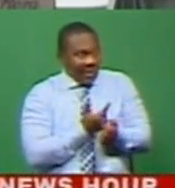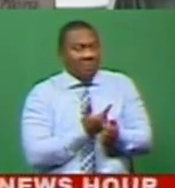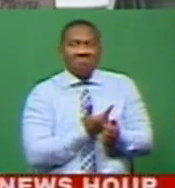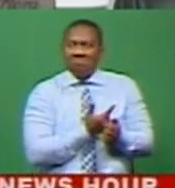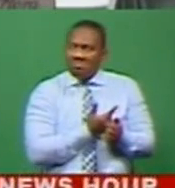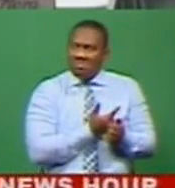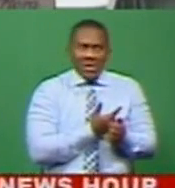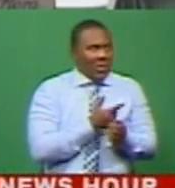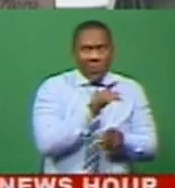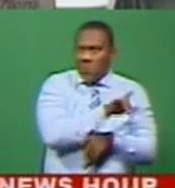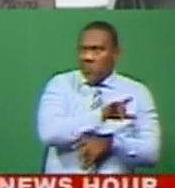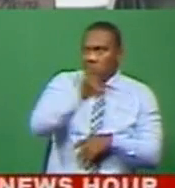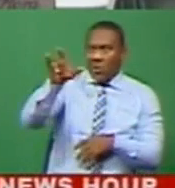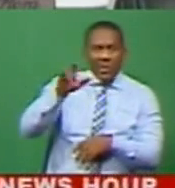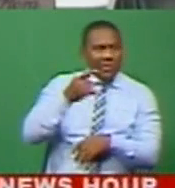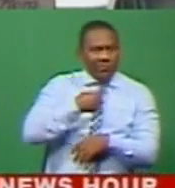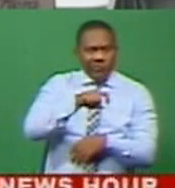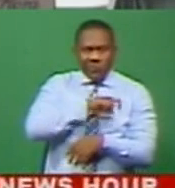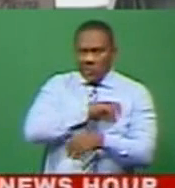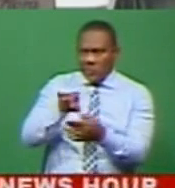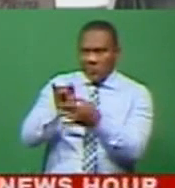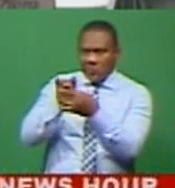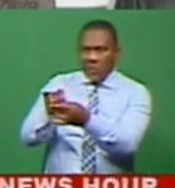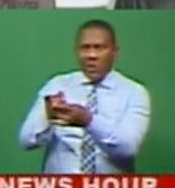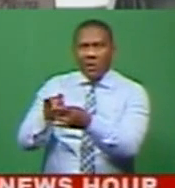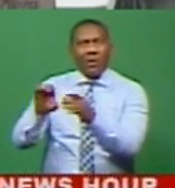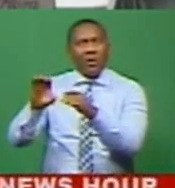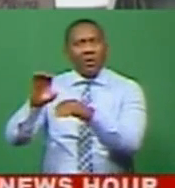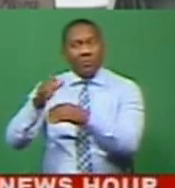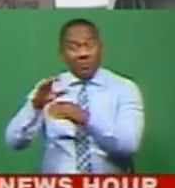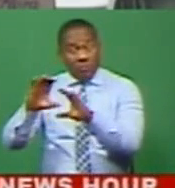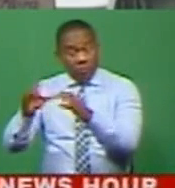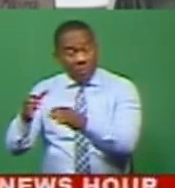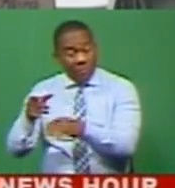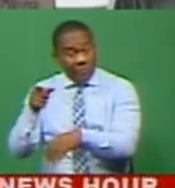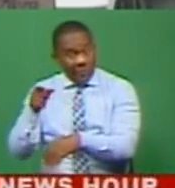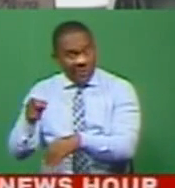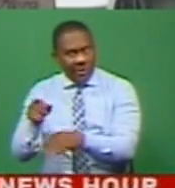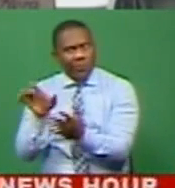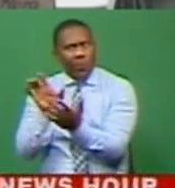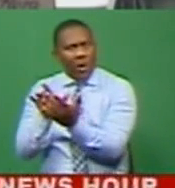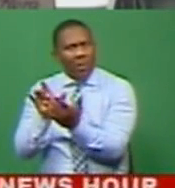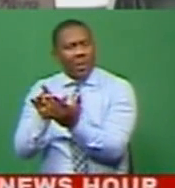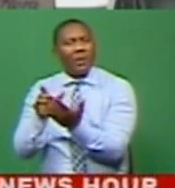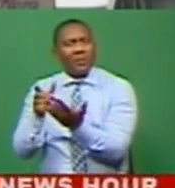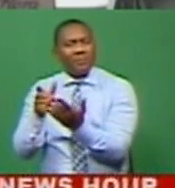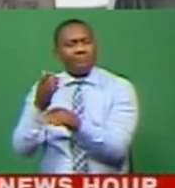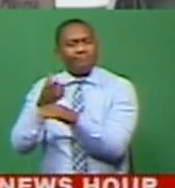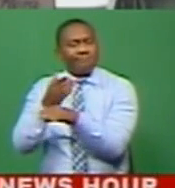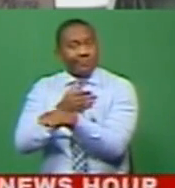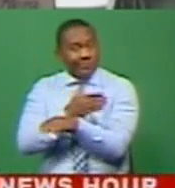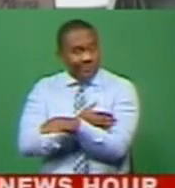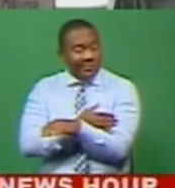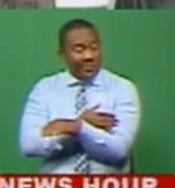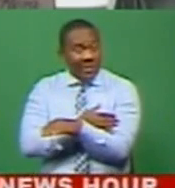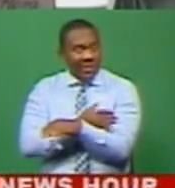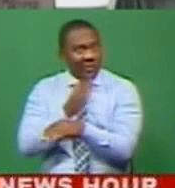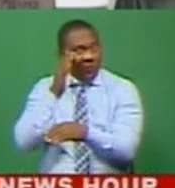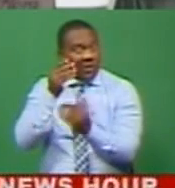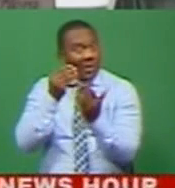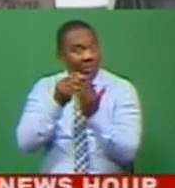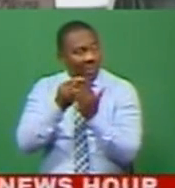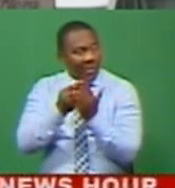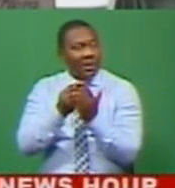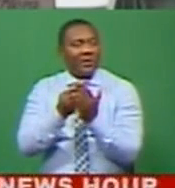Spanish companies. Very important for us. They build the competence, the capacity, the contacts. Building social capital is very important for